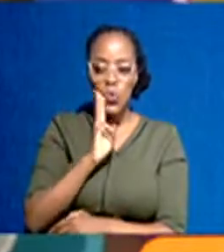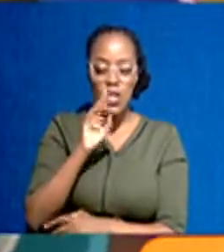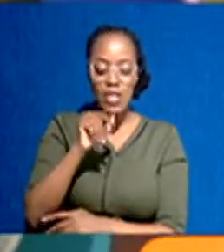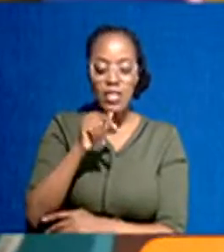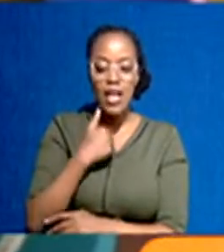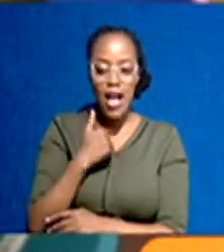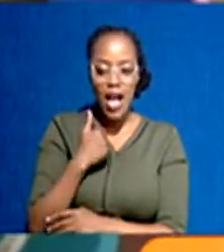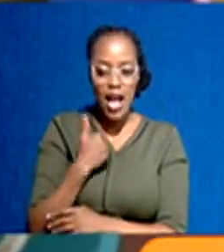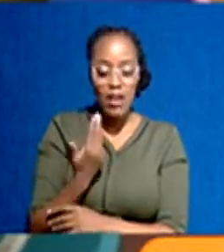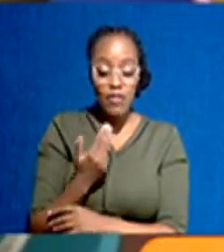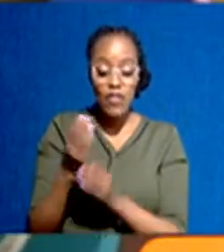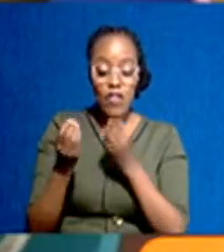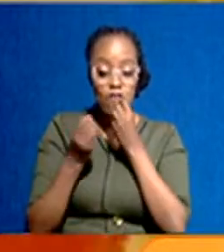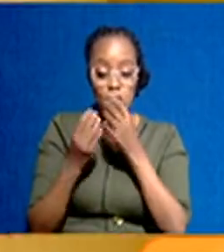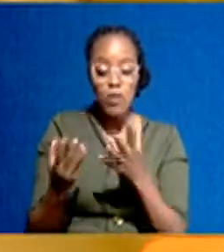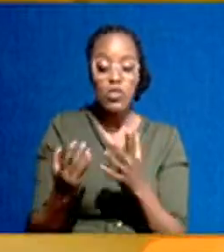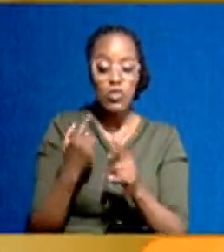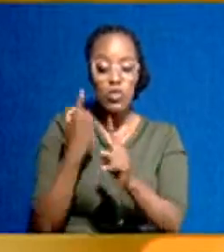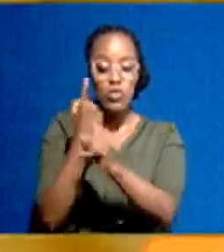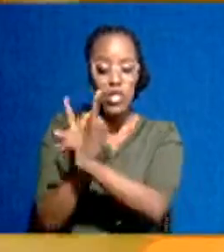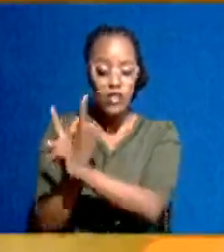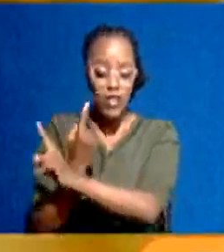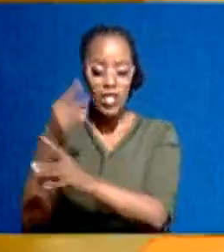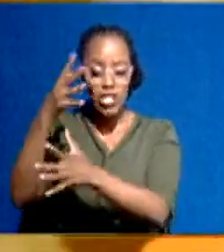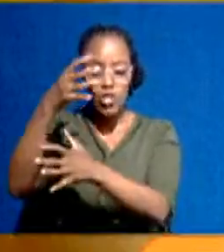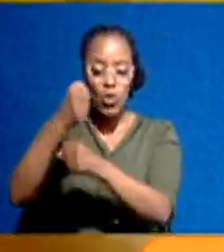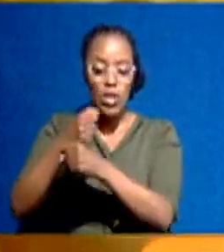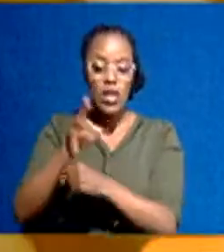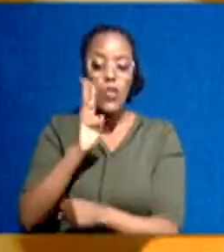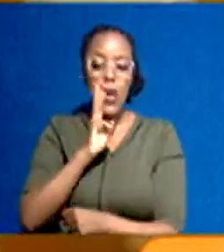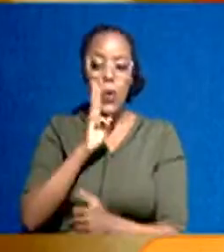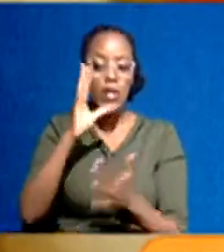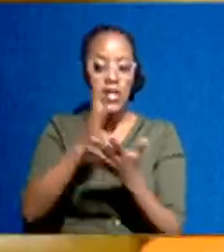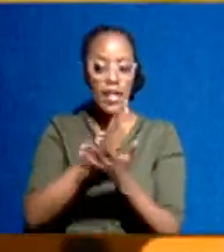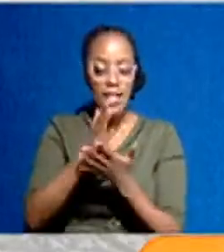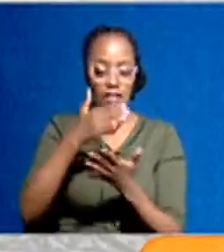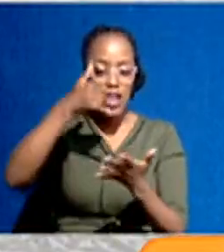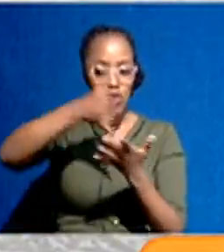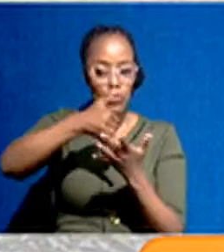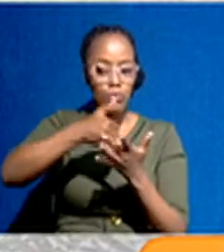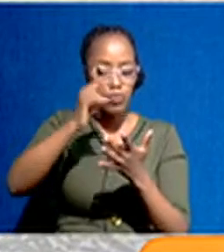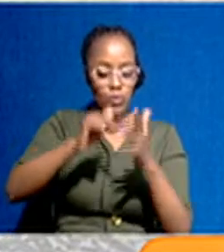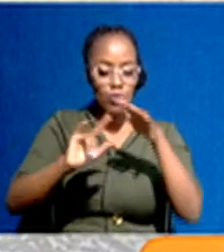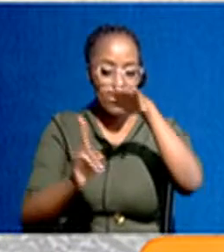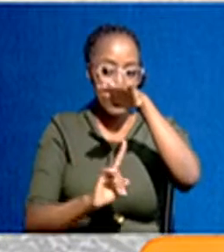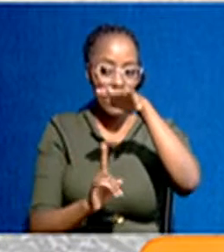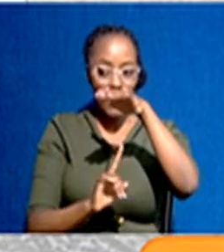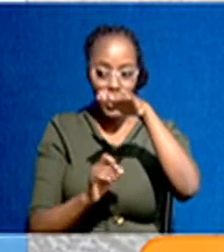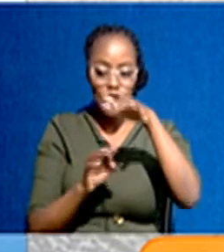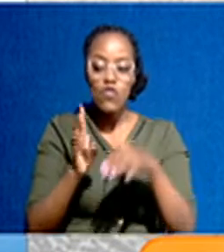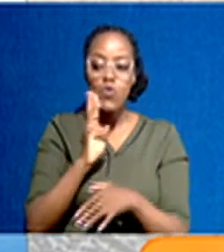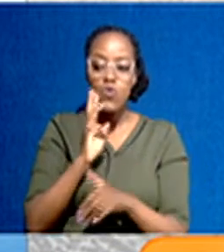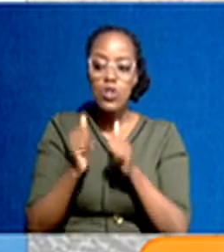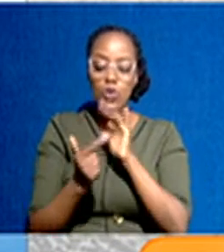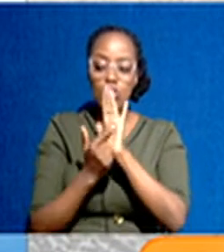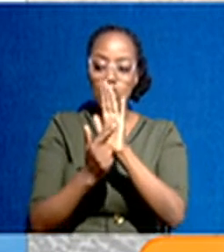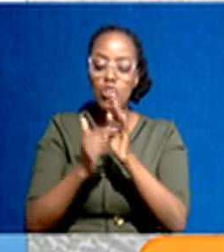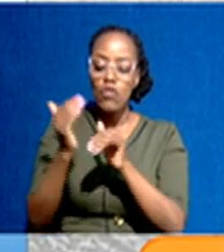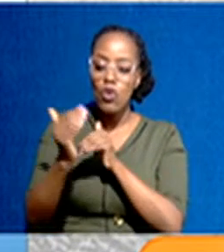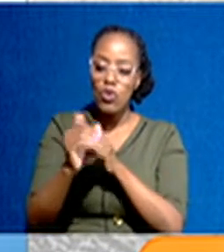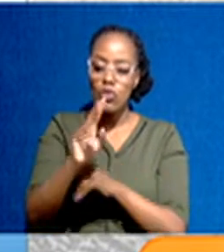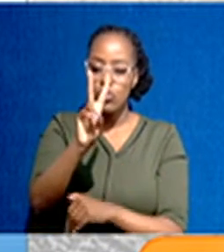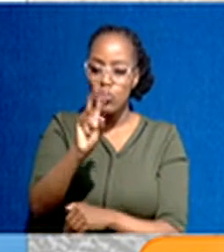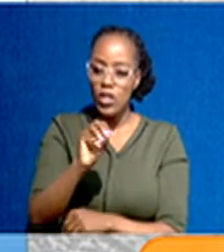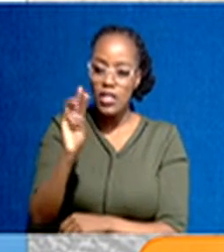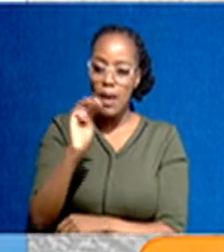lined up with data from various stakeholders in the water sector, including the ministry, that showed nearly 20